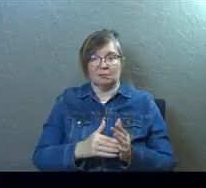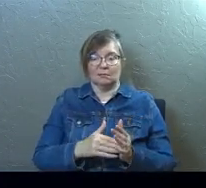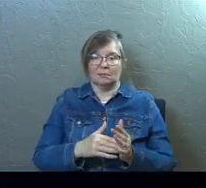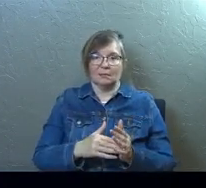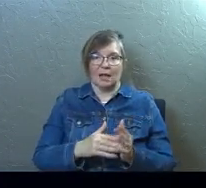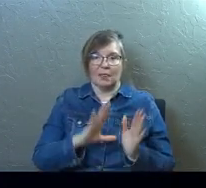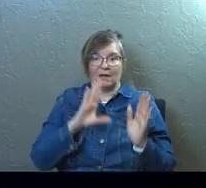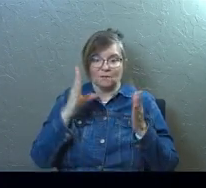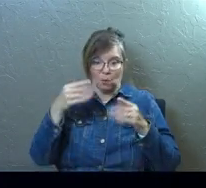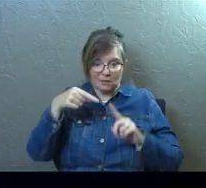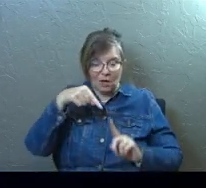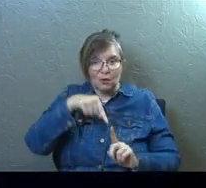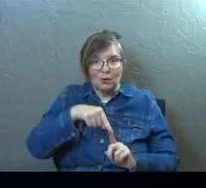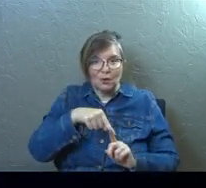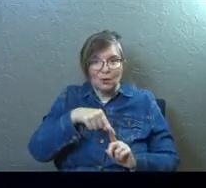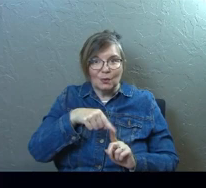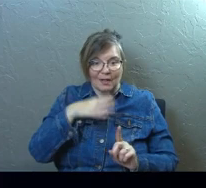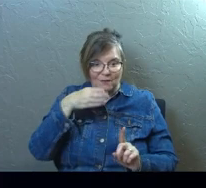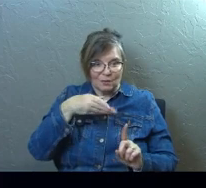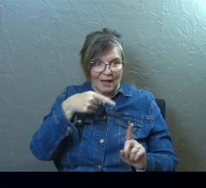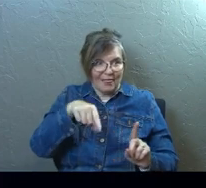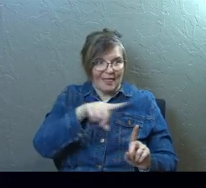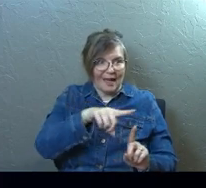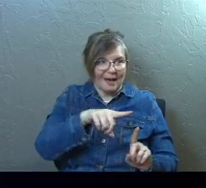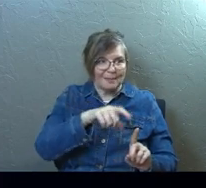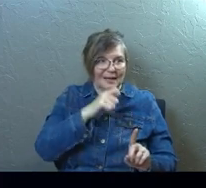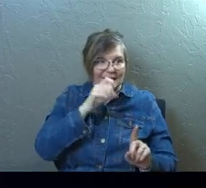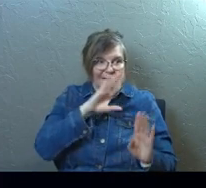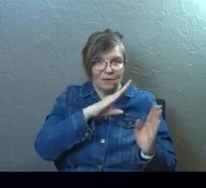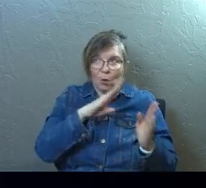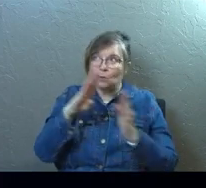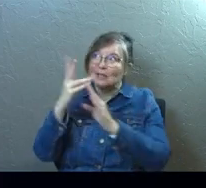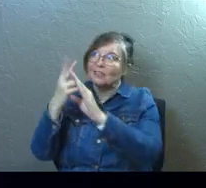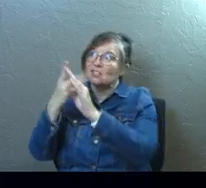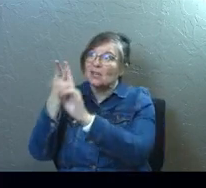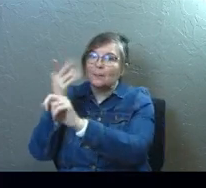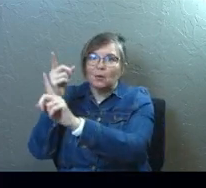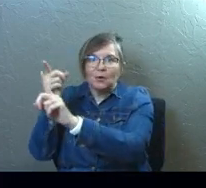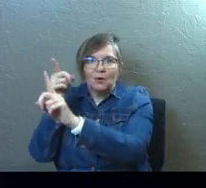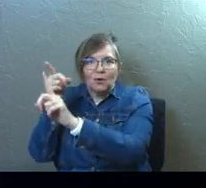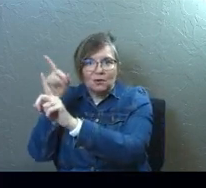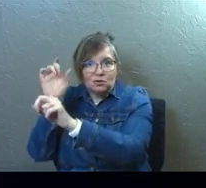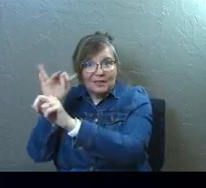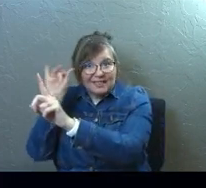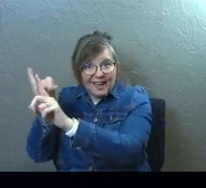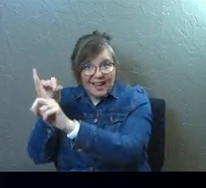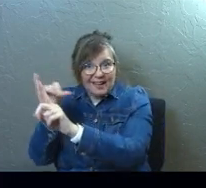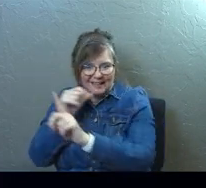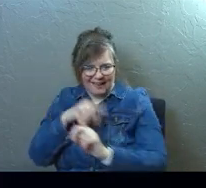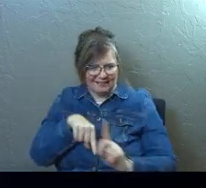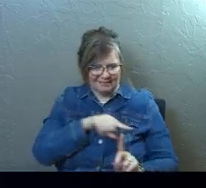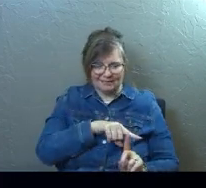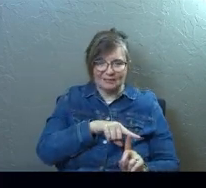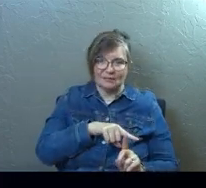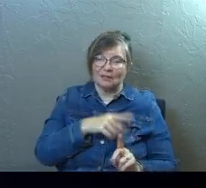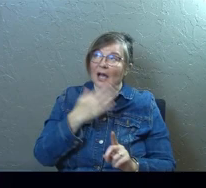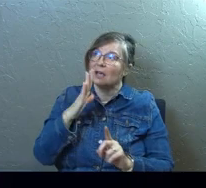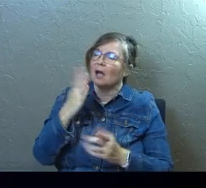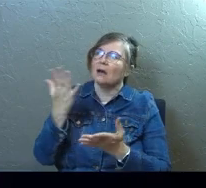And it puts the focus on you, puts the focus on them, instead of the focus on your shepherd. God, what do you have for me